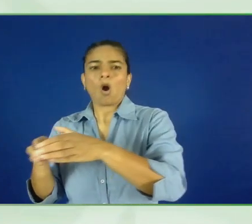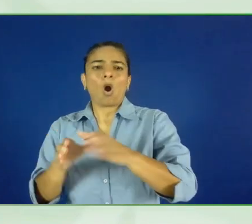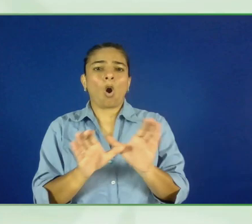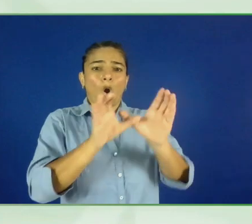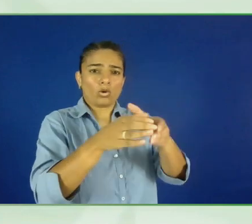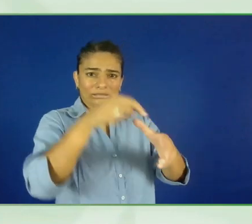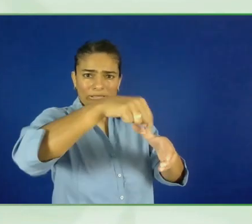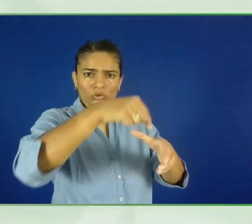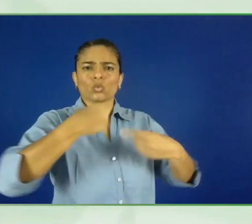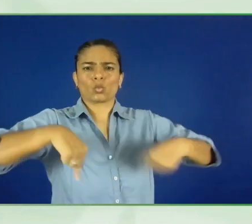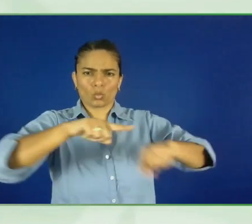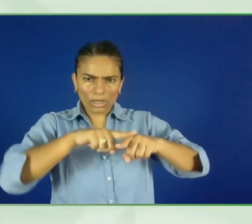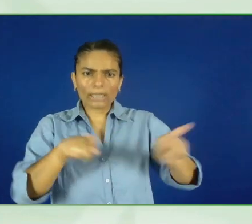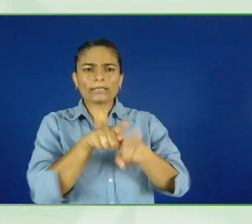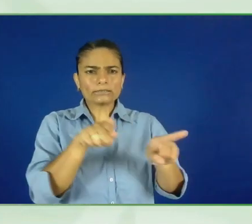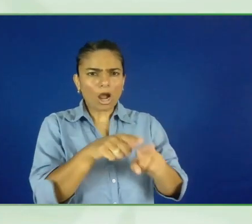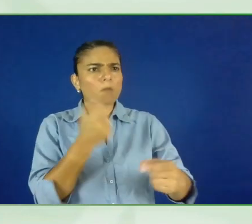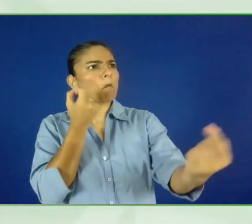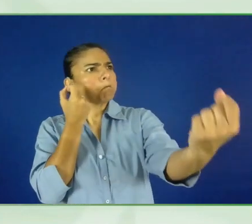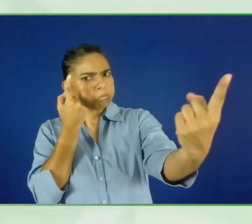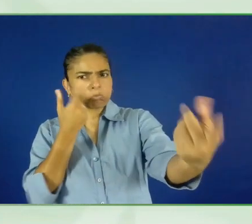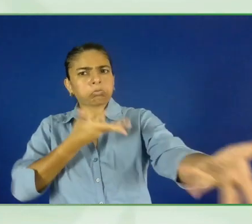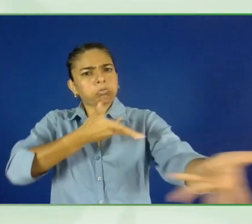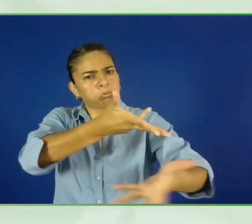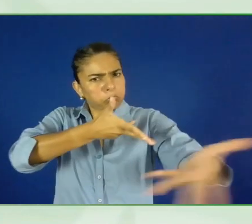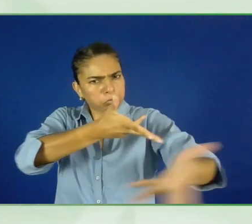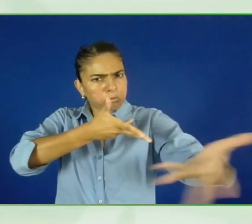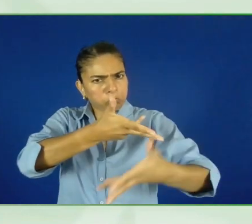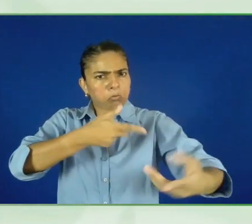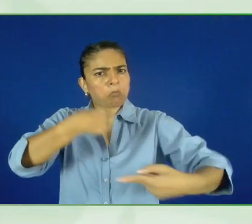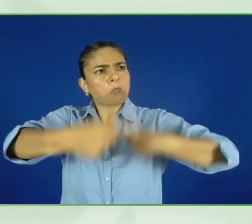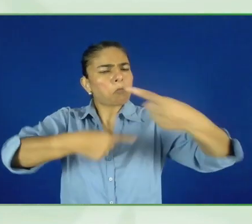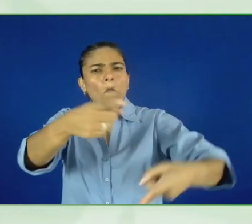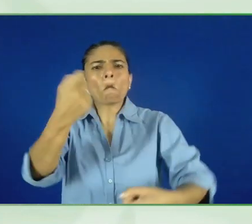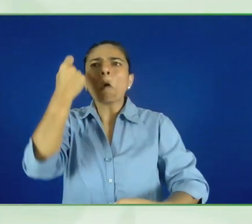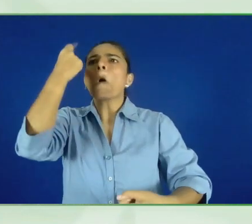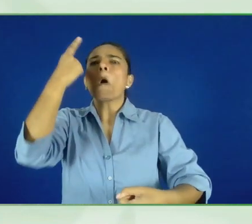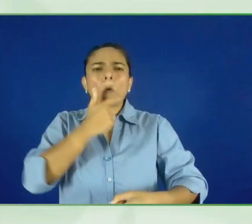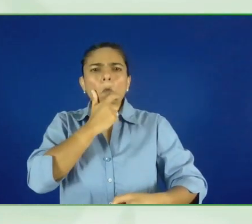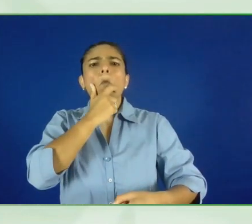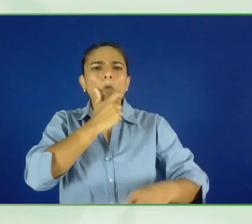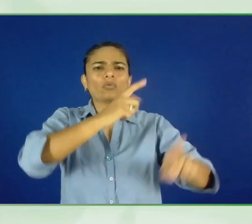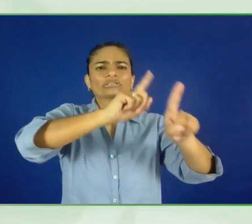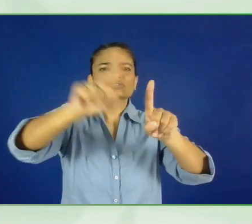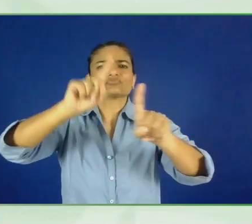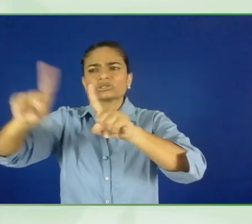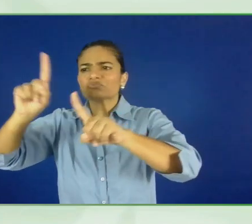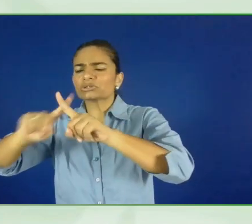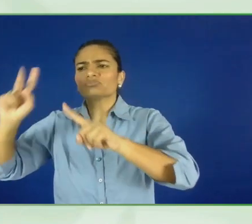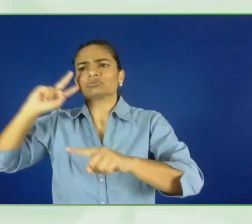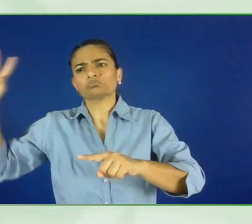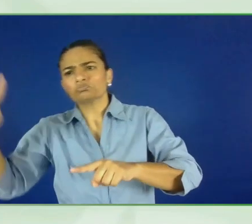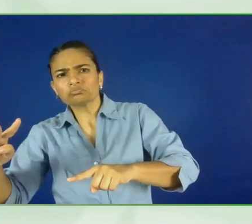that you get a different approach and a different angle as well. So this is what we're here, what we want to do together for